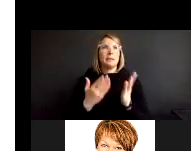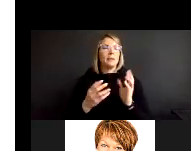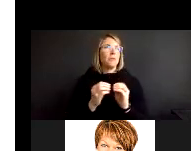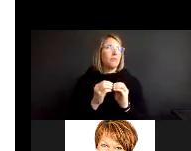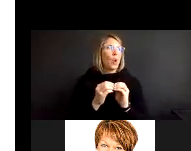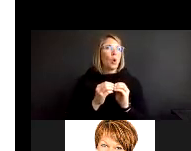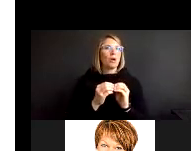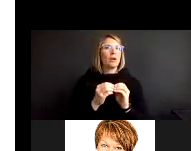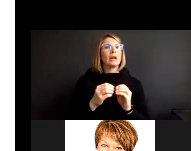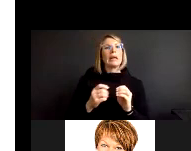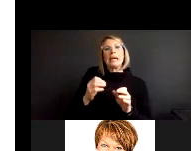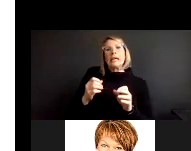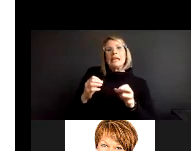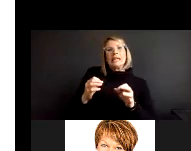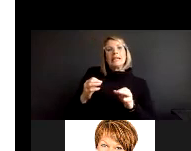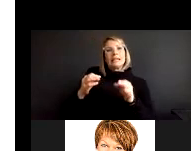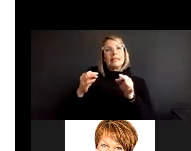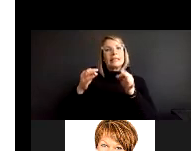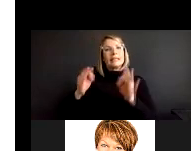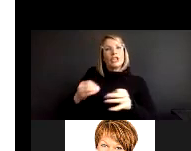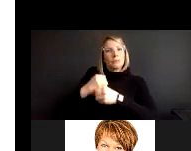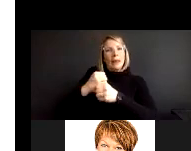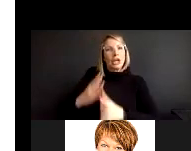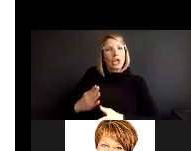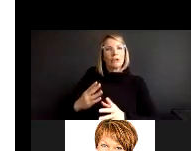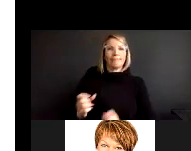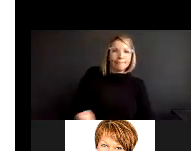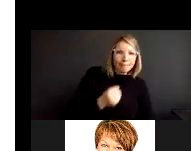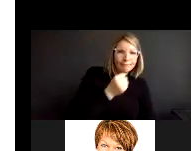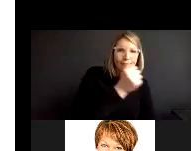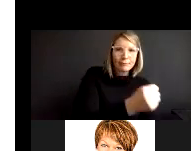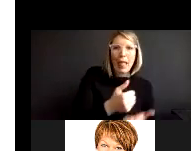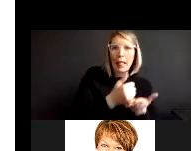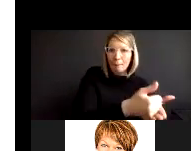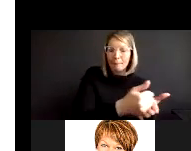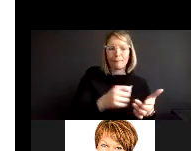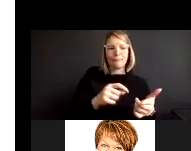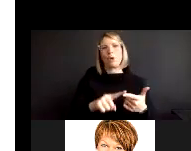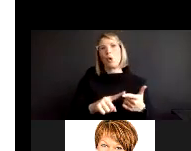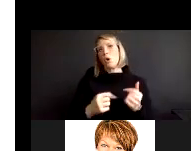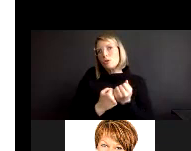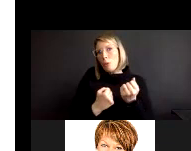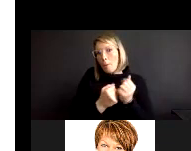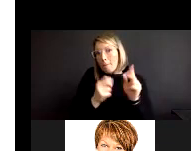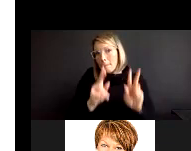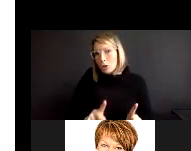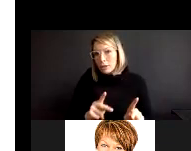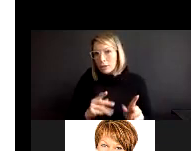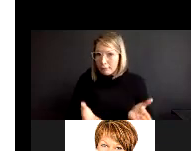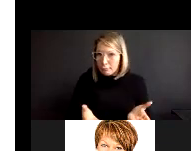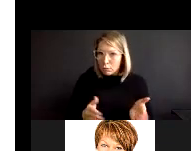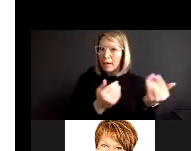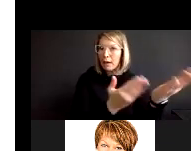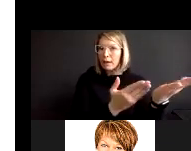substitute decision maker comes forward from a healthcare perspective, or maybe a support person comes forward, or maybe the person implements